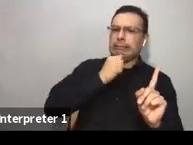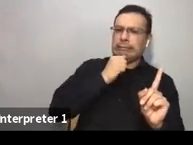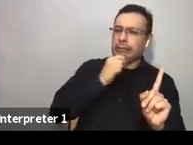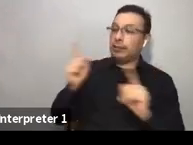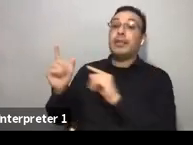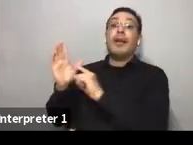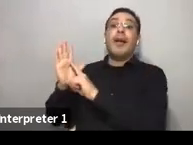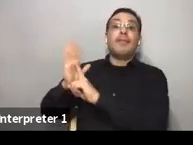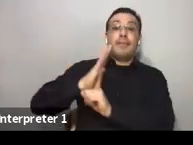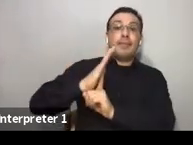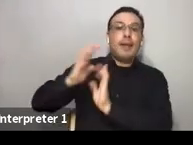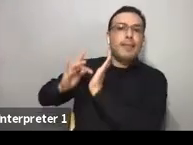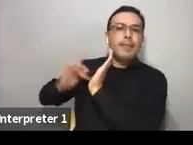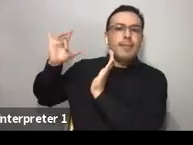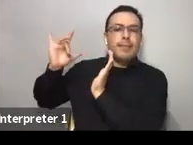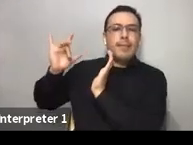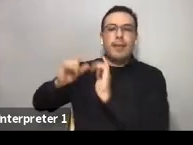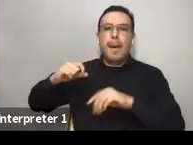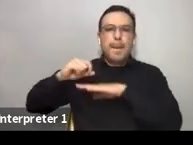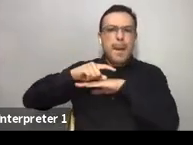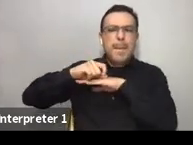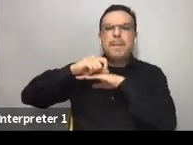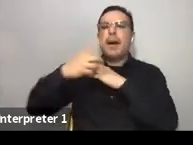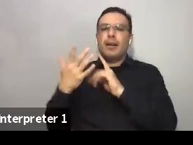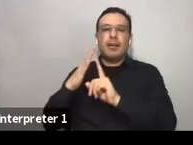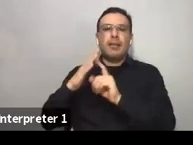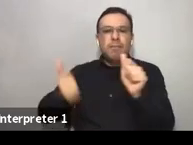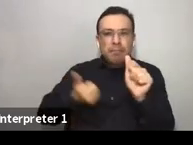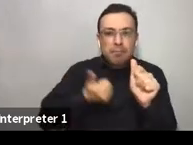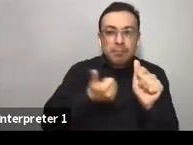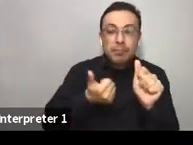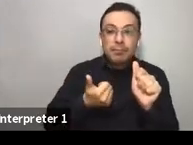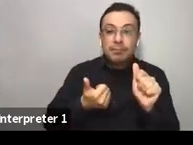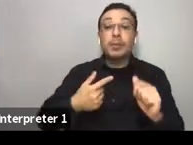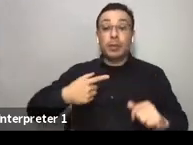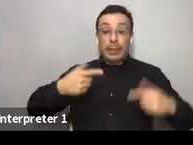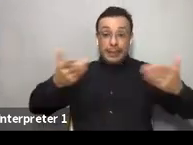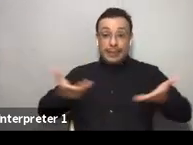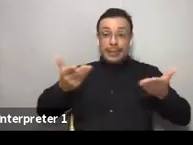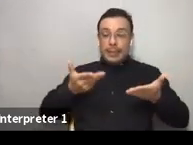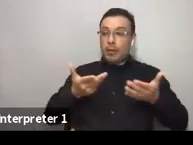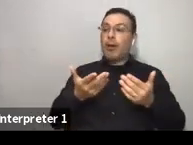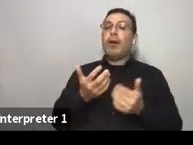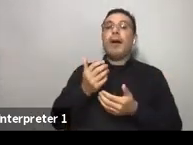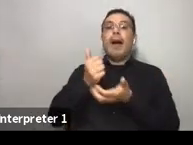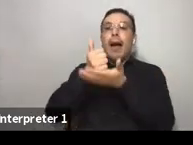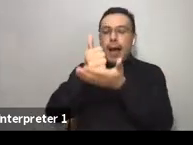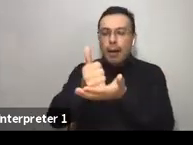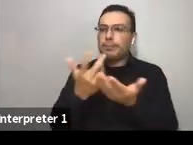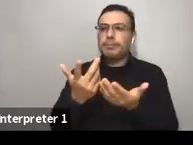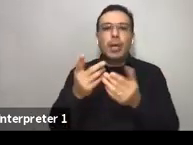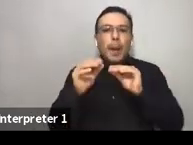so safely and privately. We provide technical assistance on relocation and identity